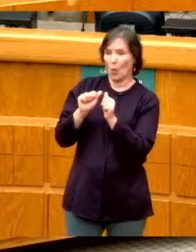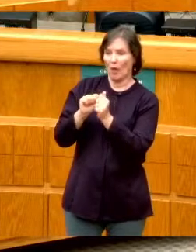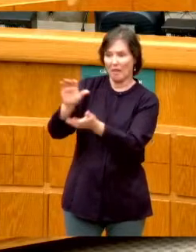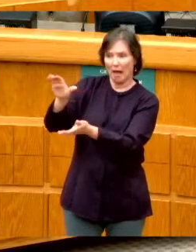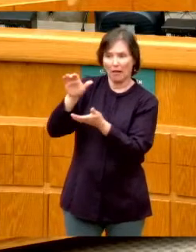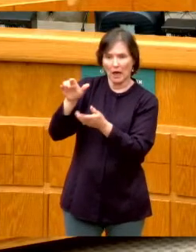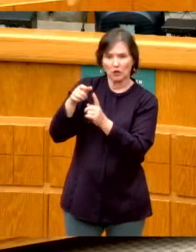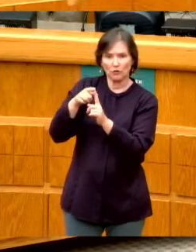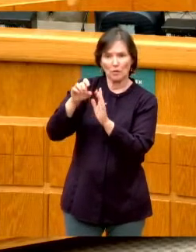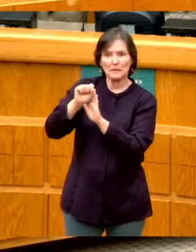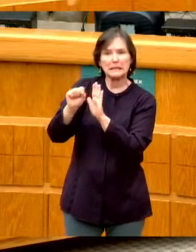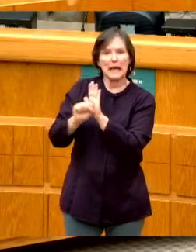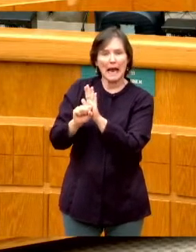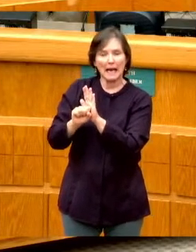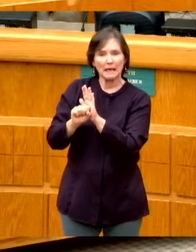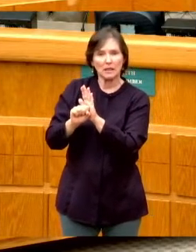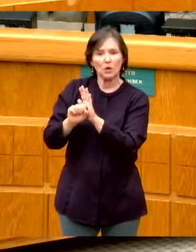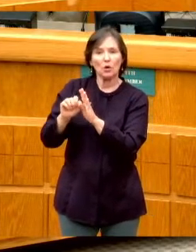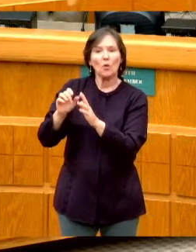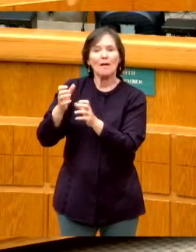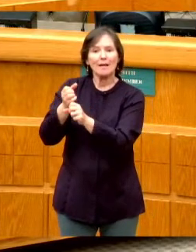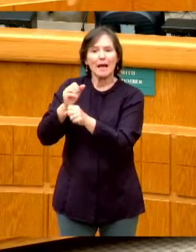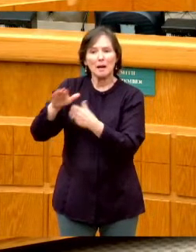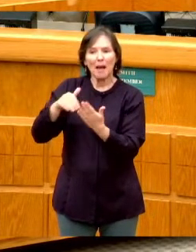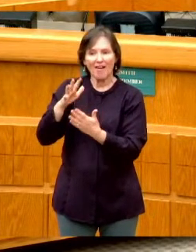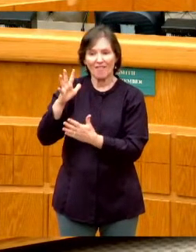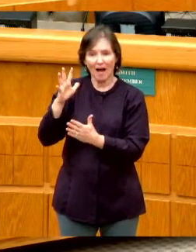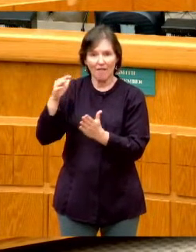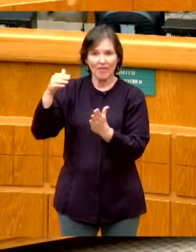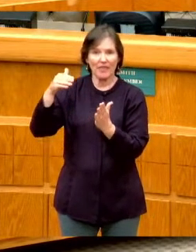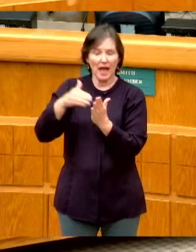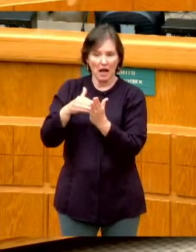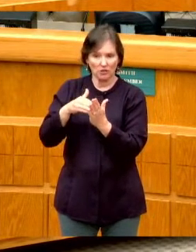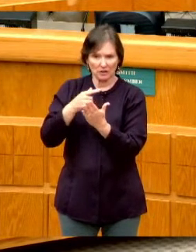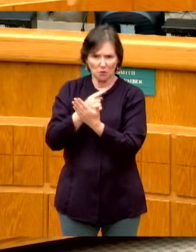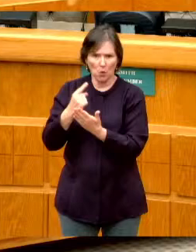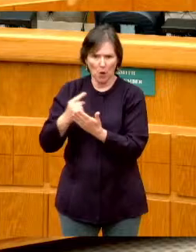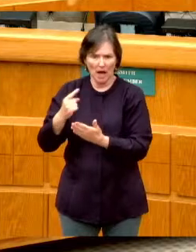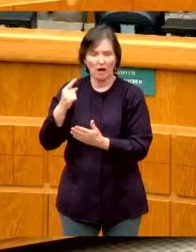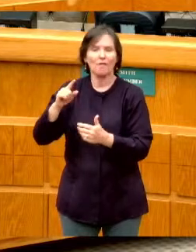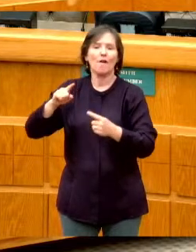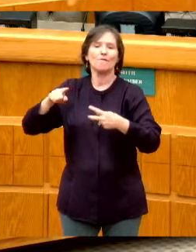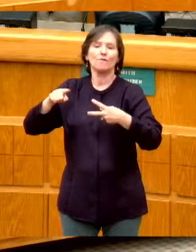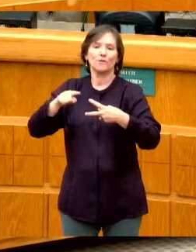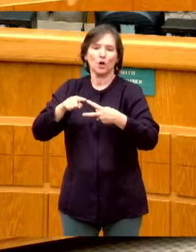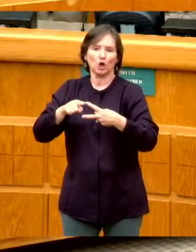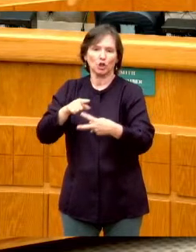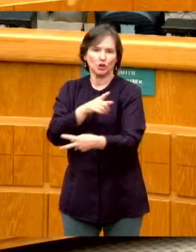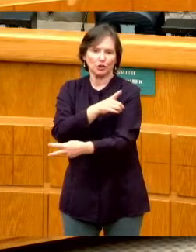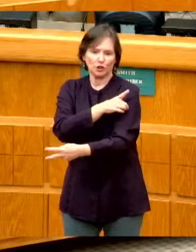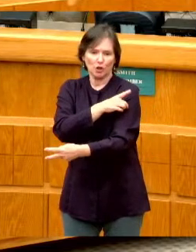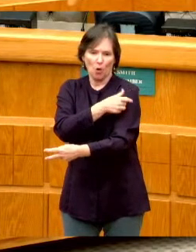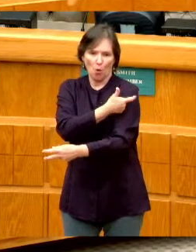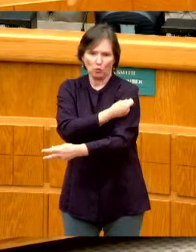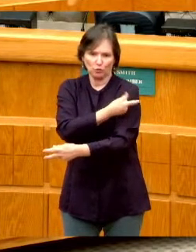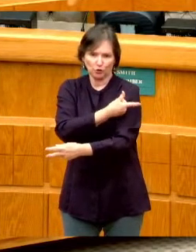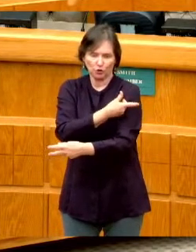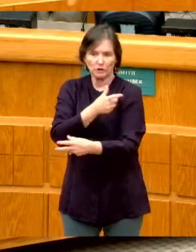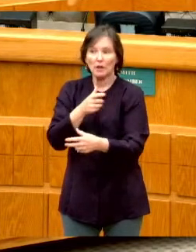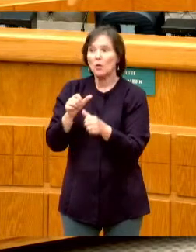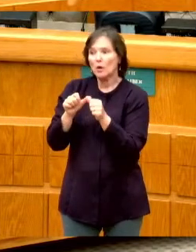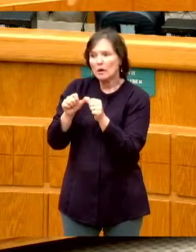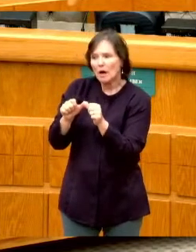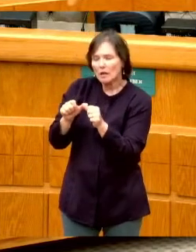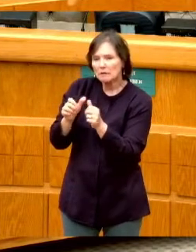been receiving about 5,000 first doses a week. We're constantly pressing for more. So what